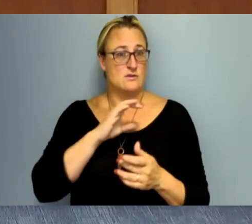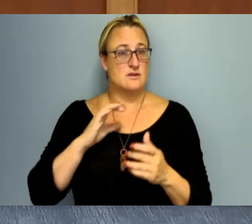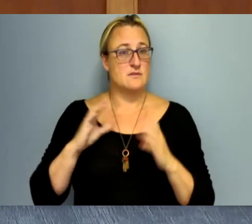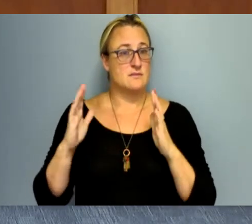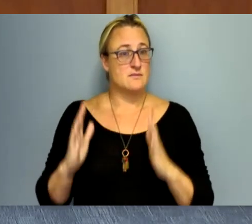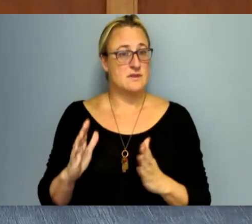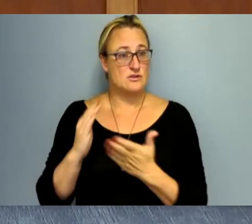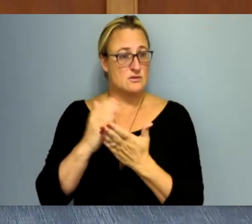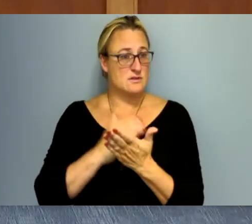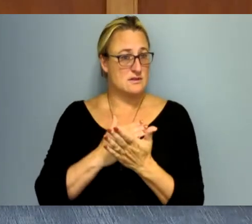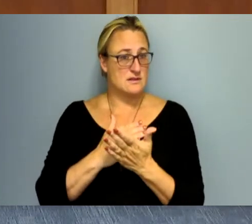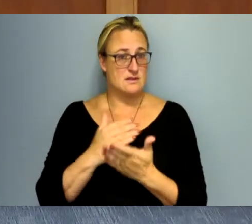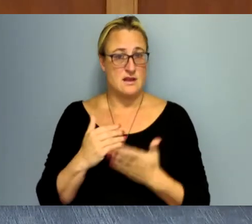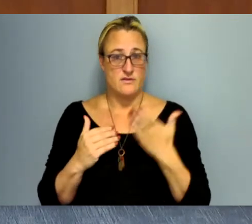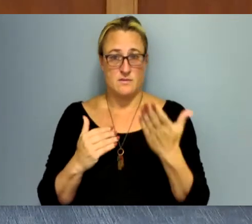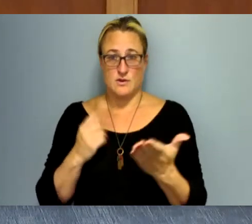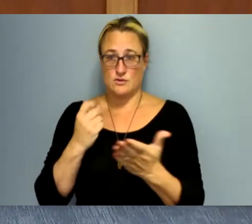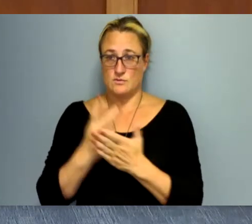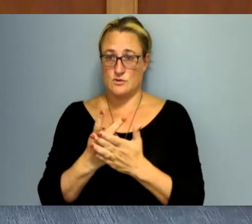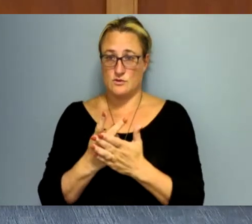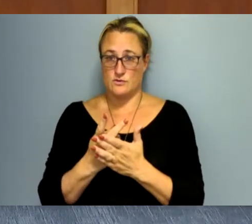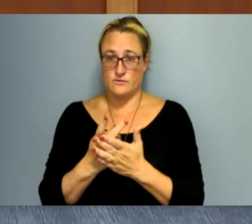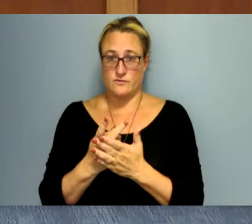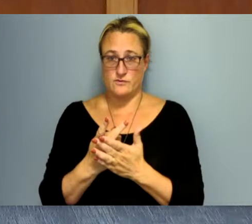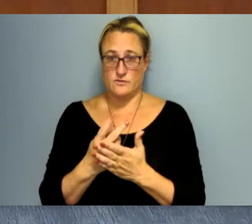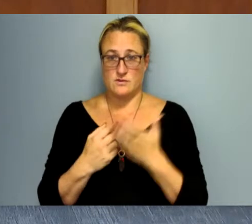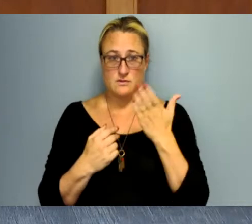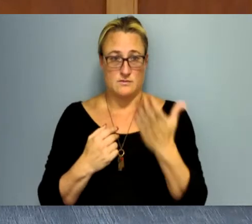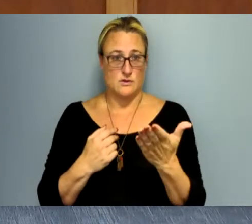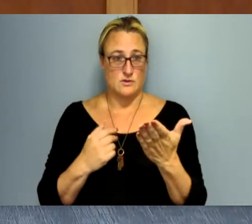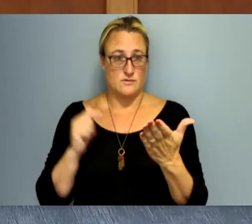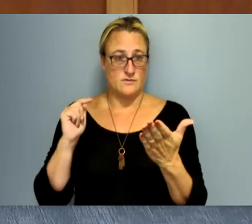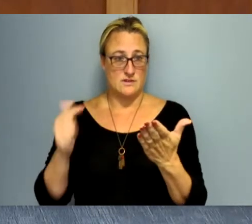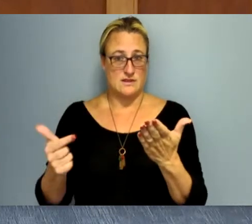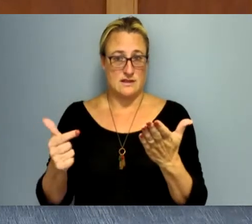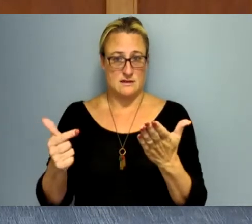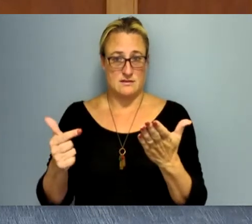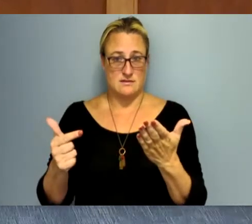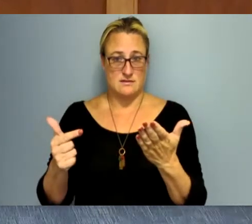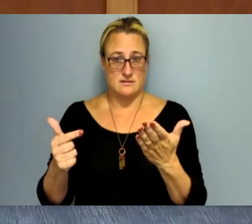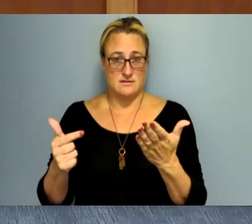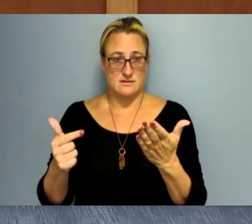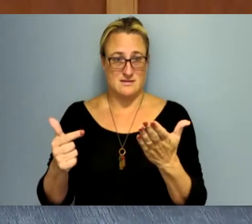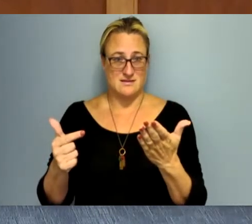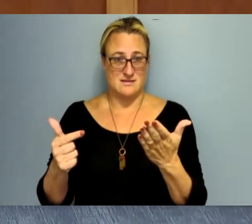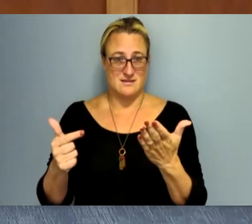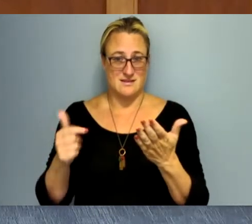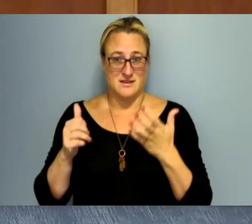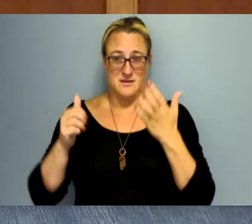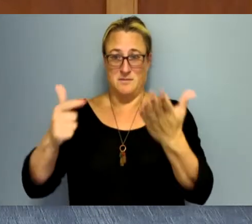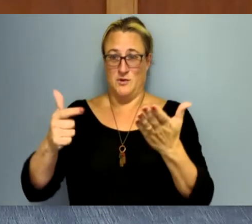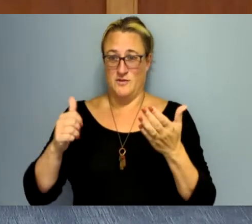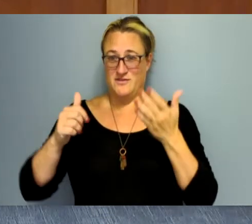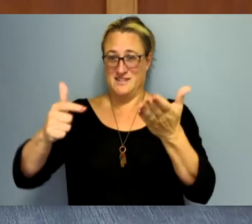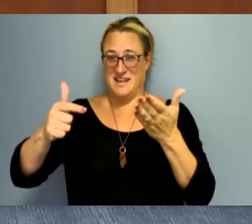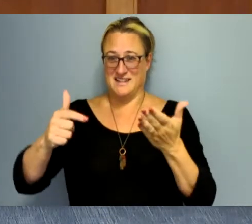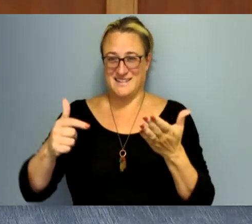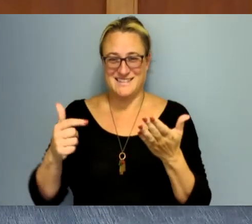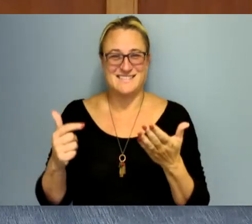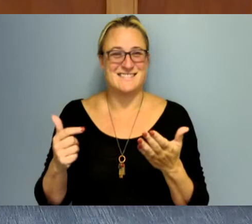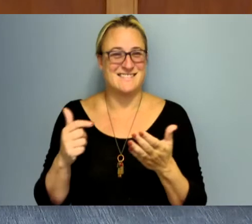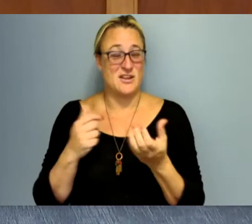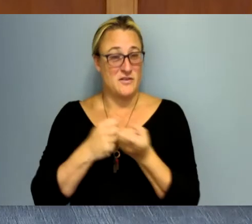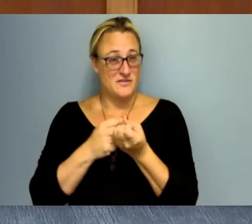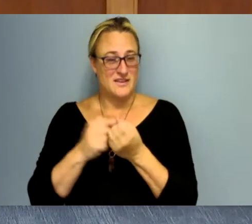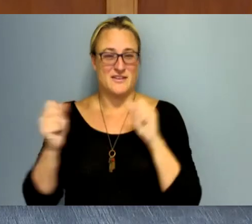is there a motion to approve? So moved. Second. All right, all in favor? Aye.